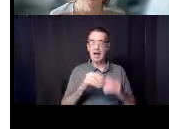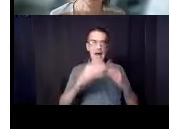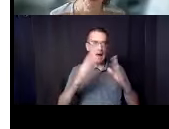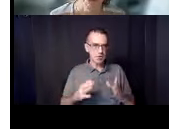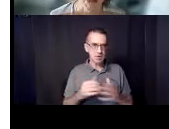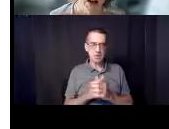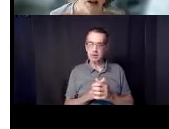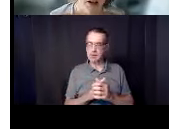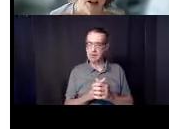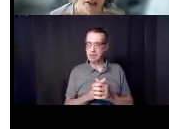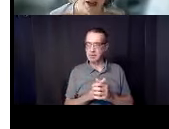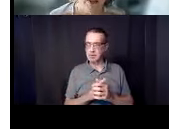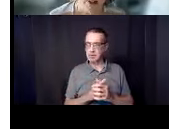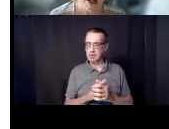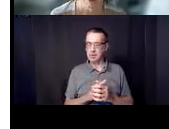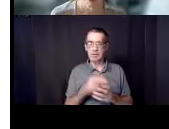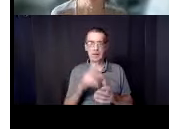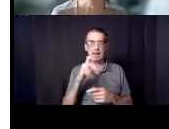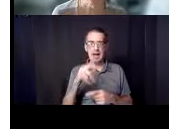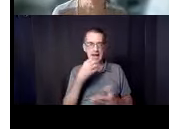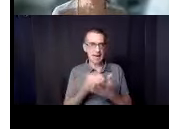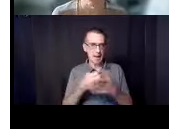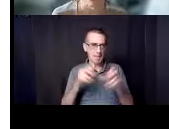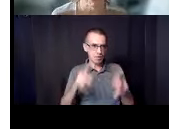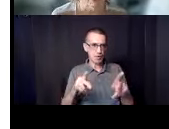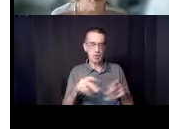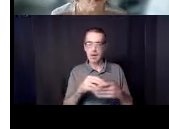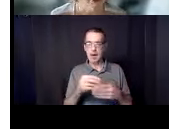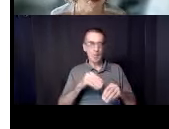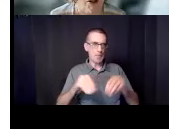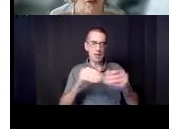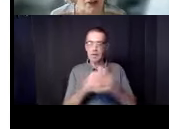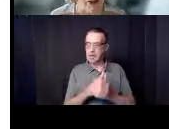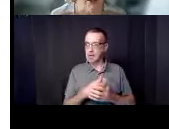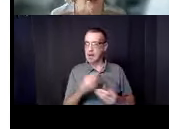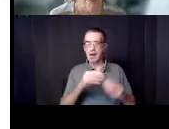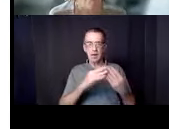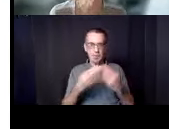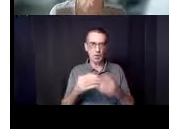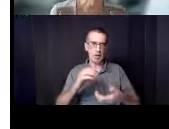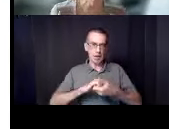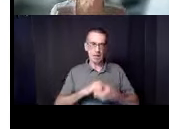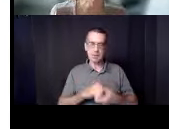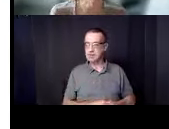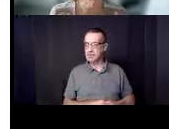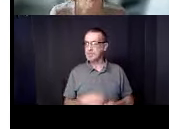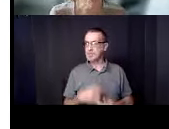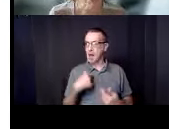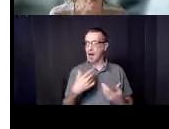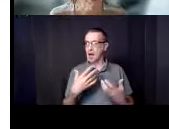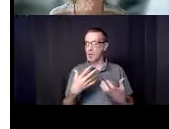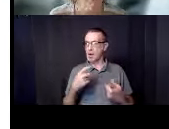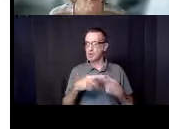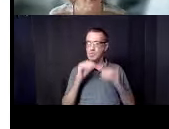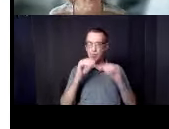housing, lack of economic opportunity and mobility, and community violence. So I want to put